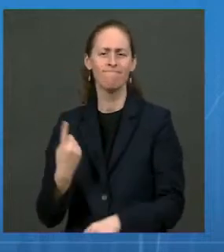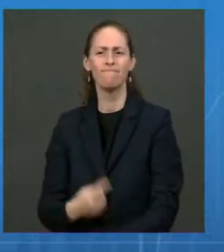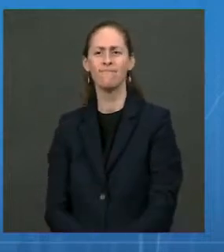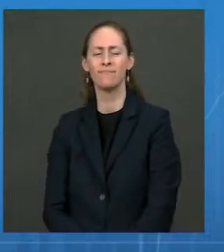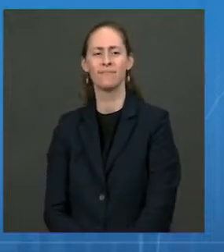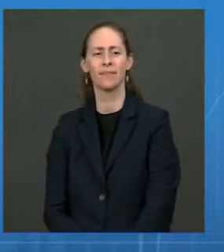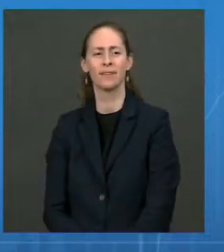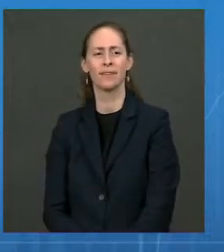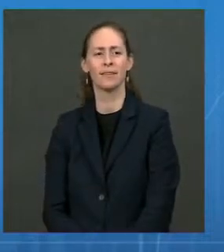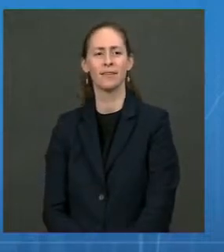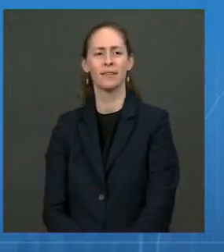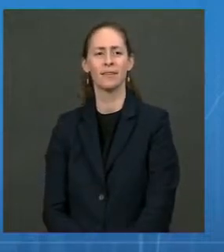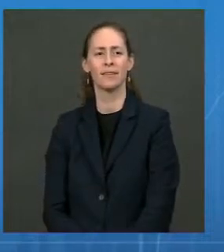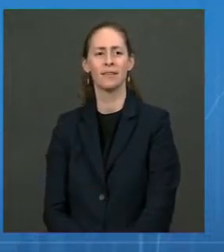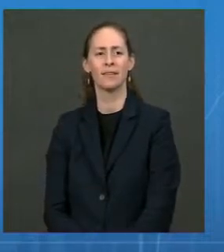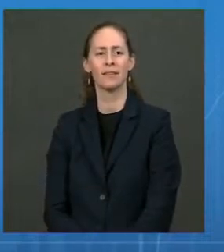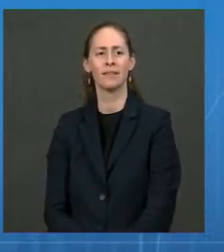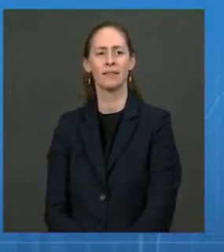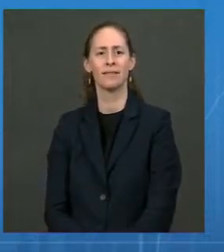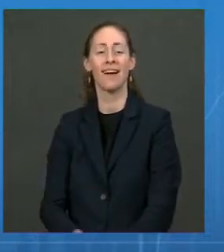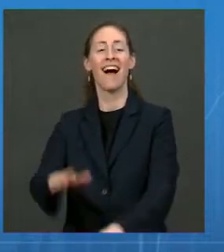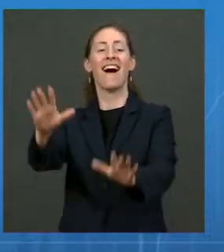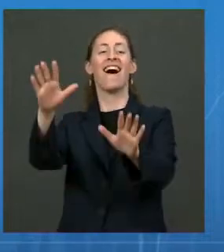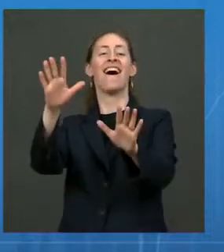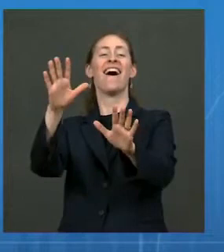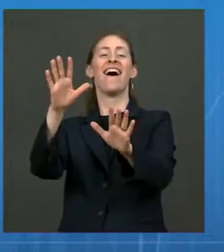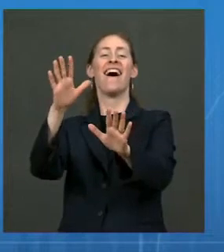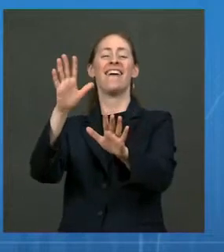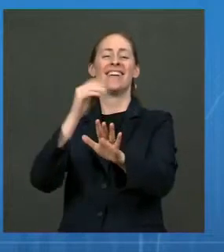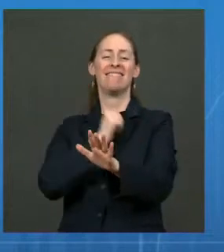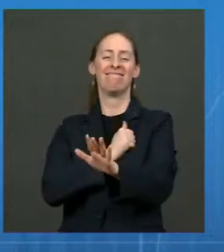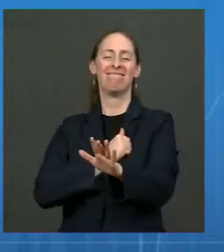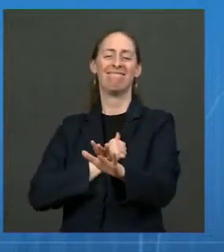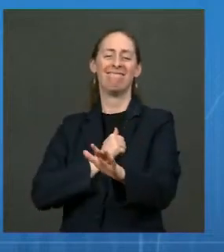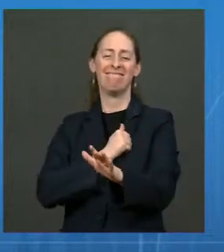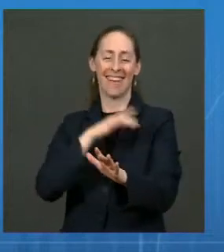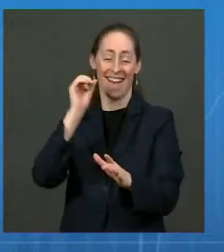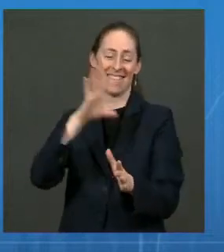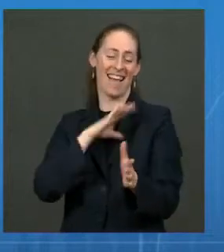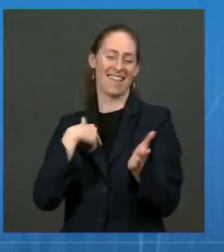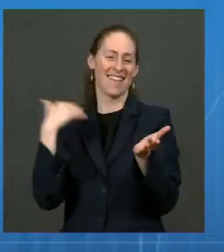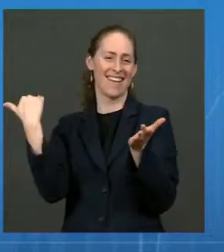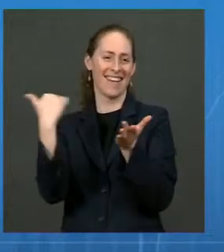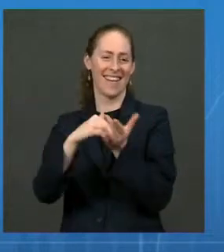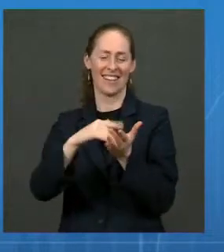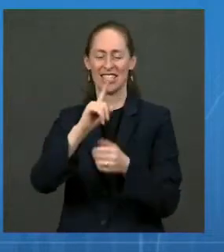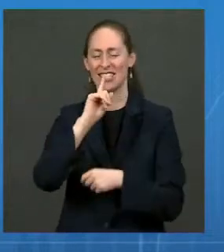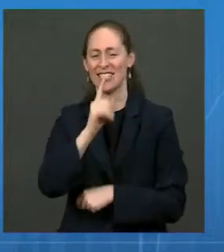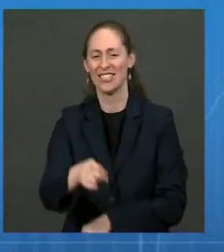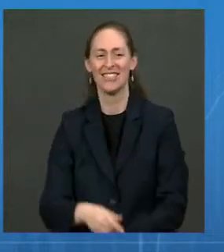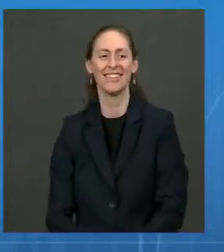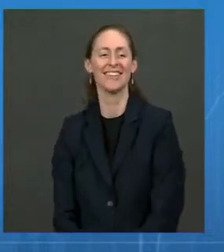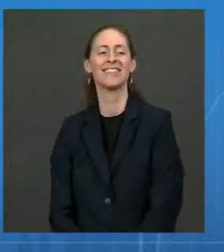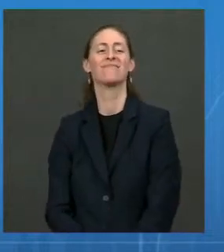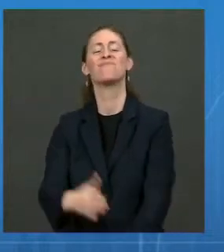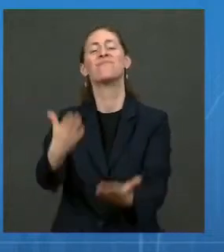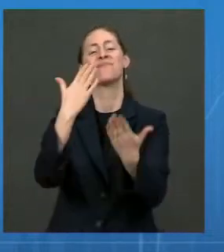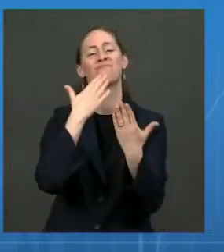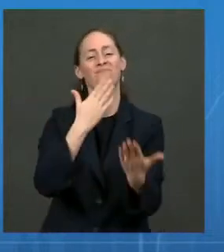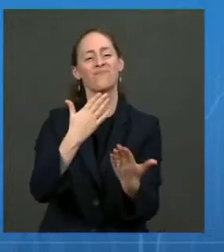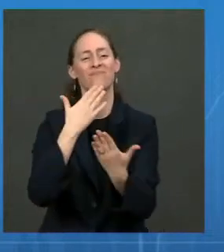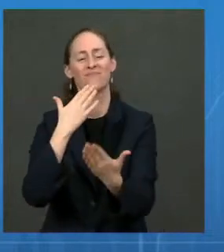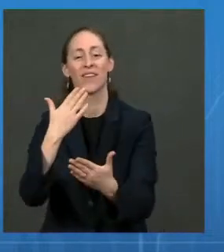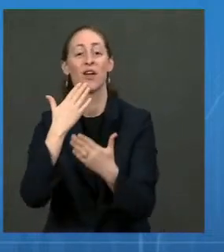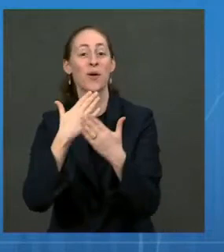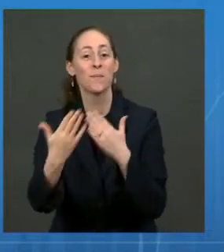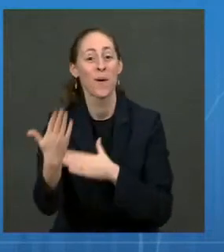Dr. Walensky is muted. Yep. There we go. Got it. You want to start from the top, please. Thank you. Thank you, Jeff, and good morning, everyone.